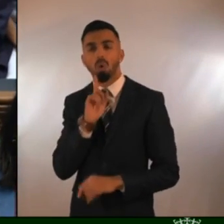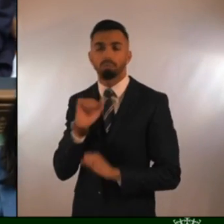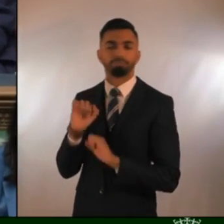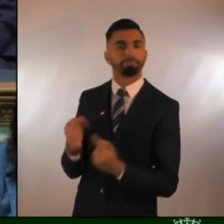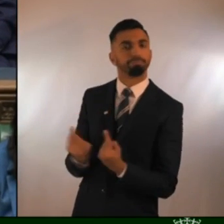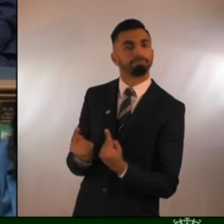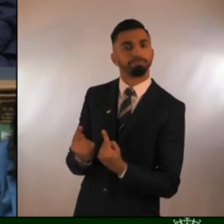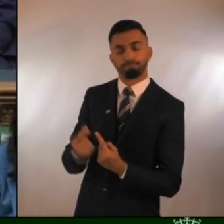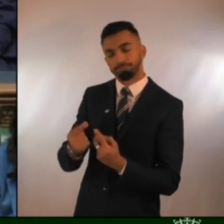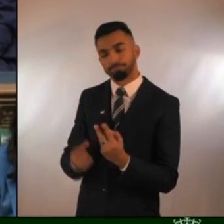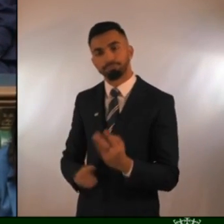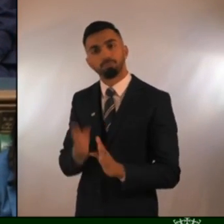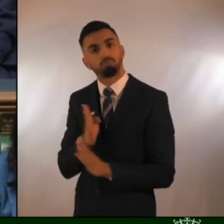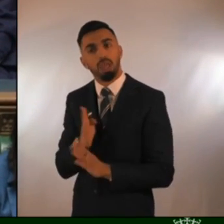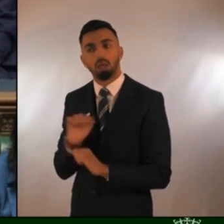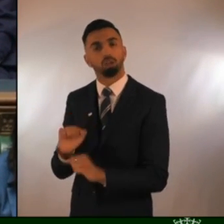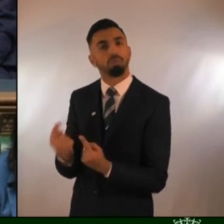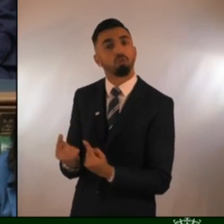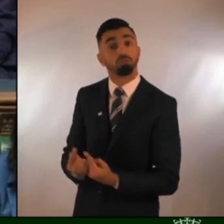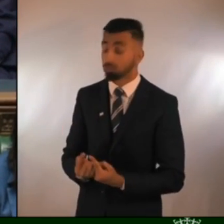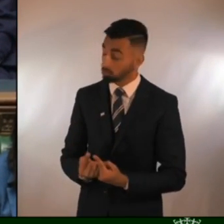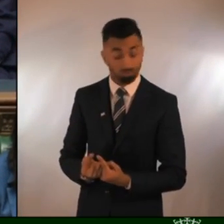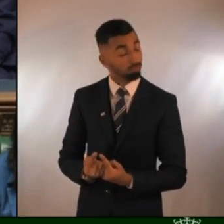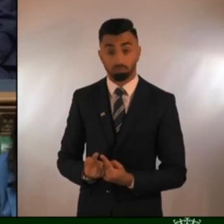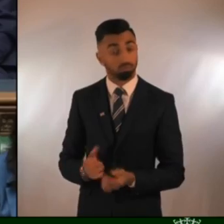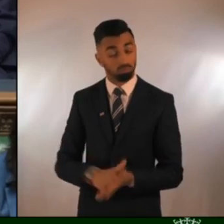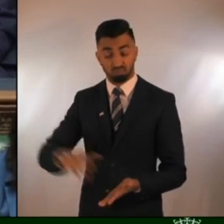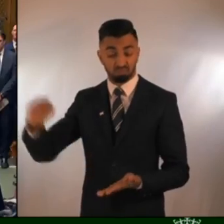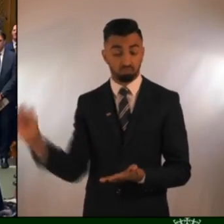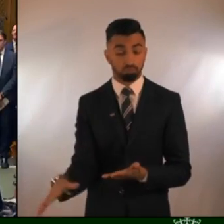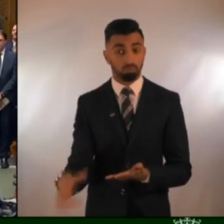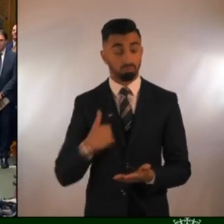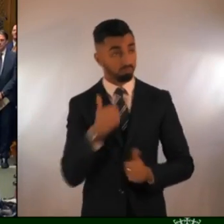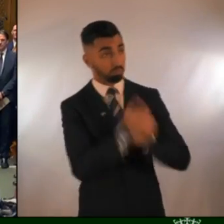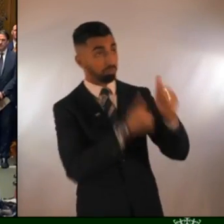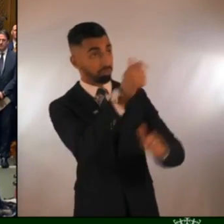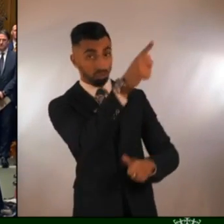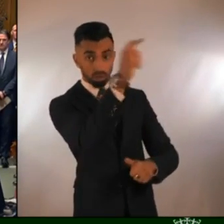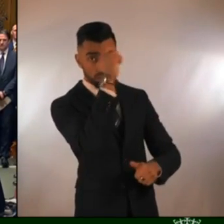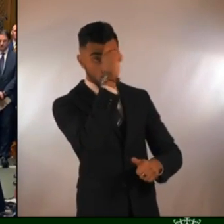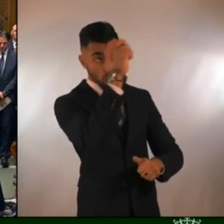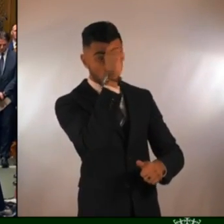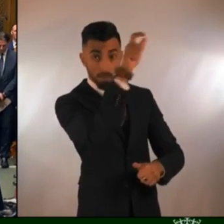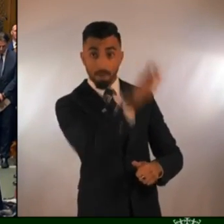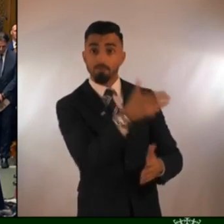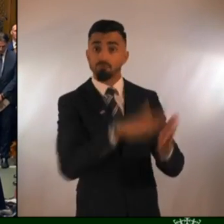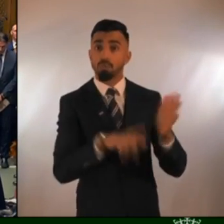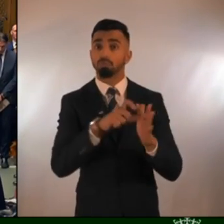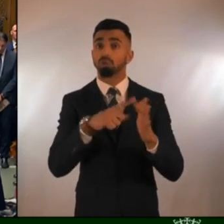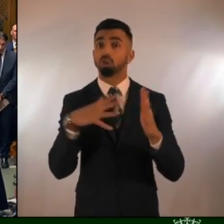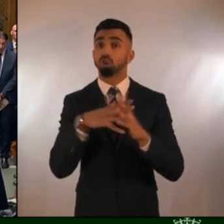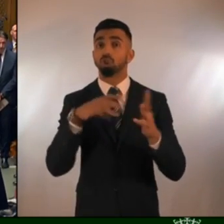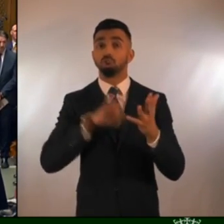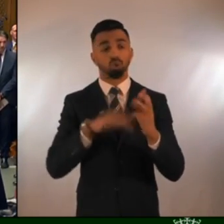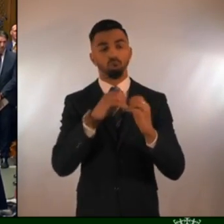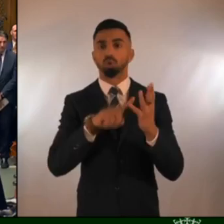who campaigned for this, including the former member for Dewsbury who led the charge. Now let me turn to duties. Scotch whisky is